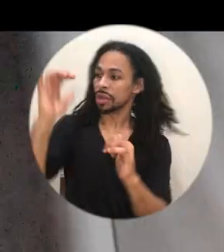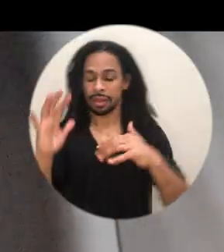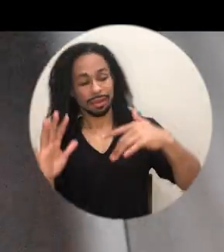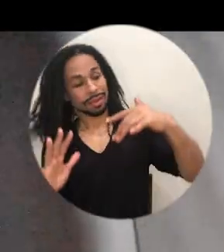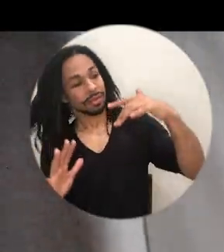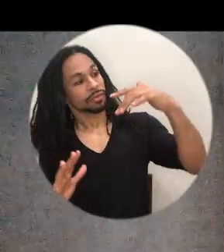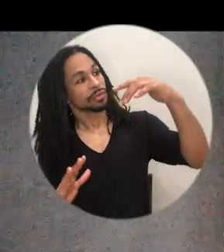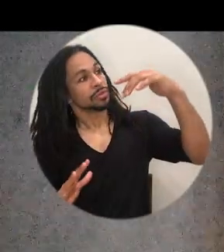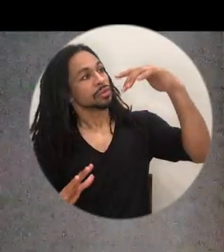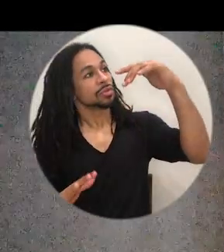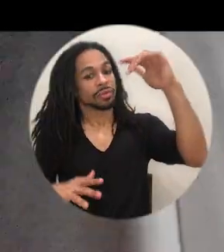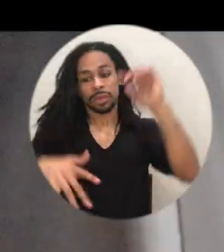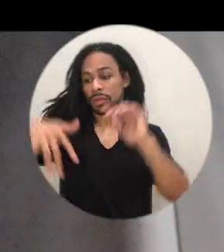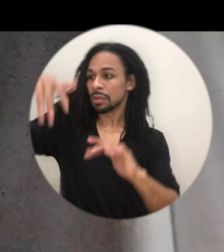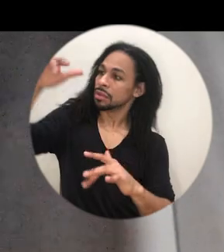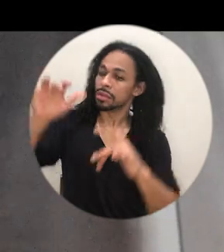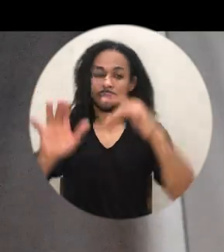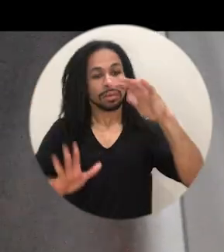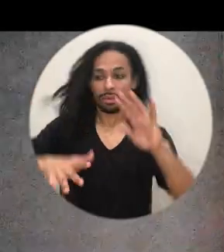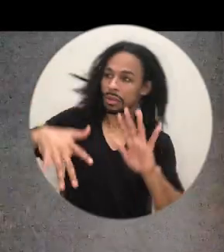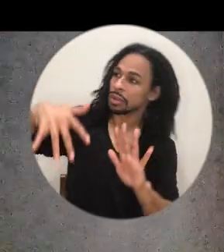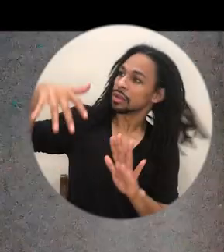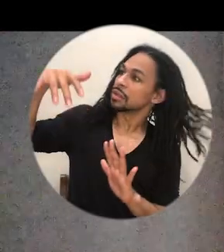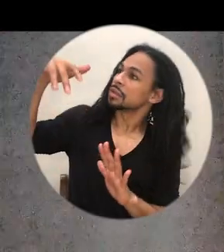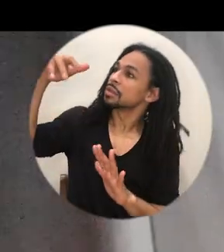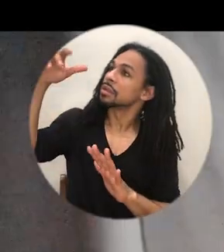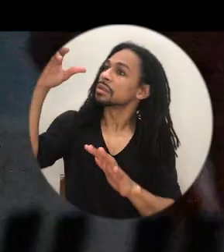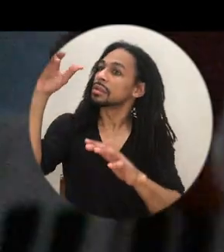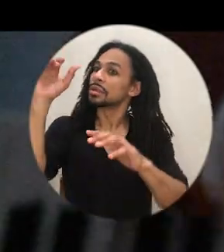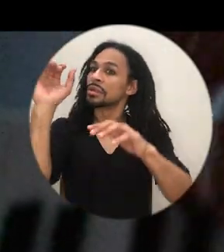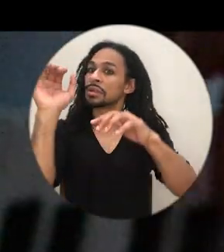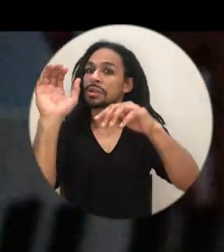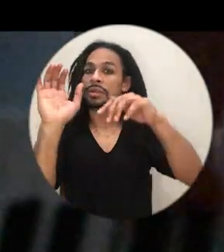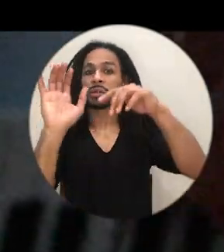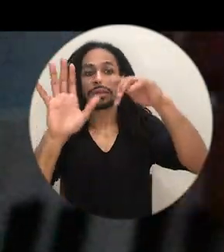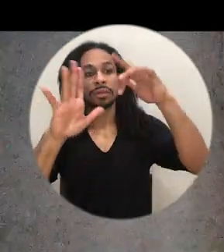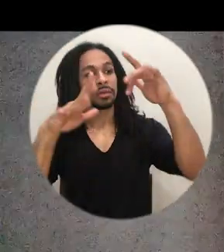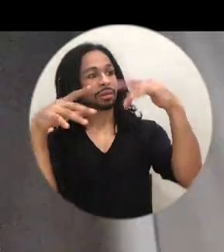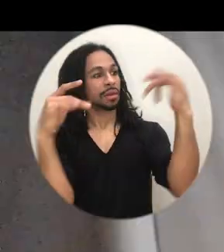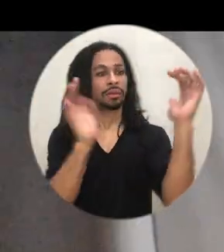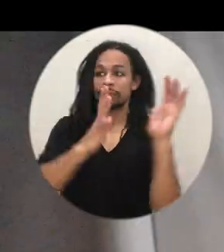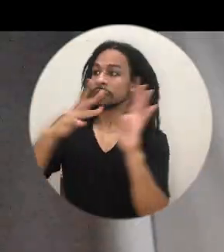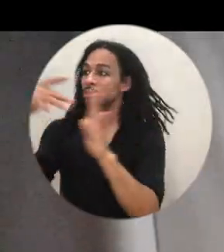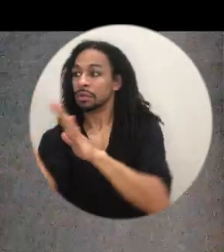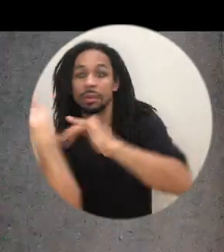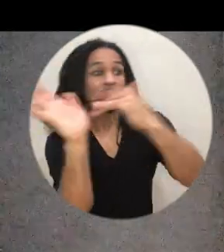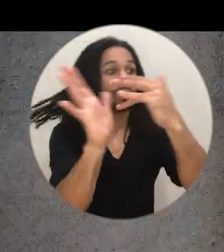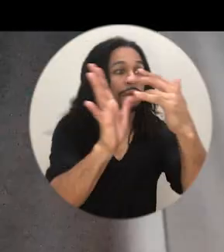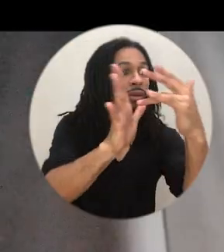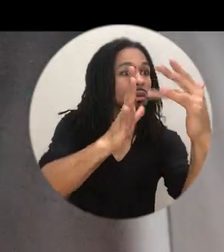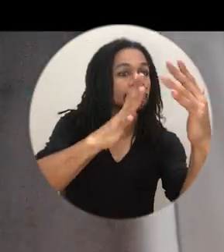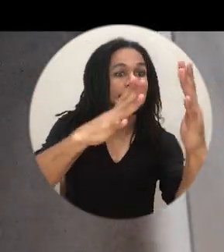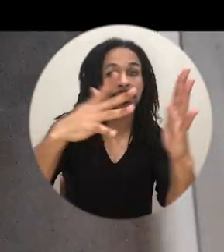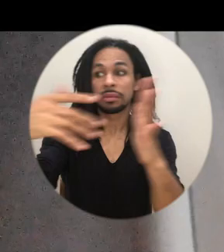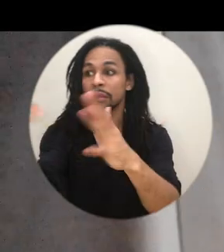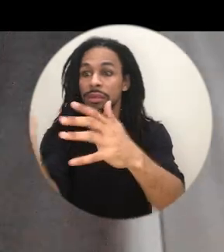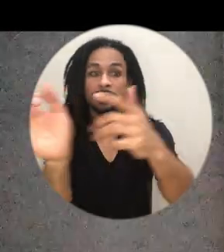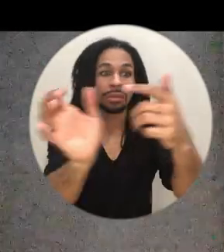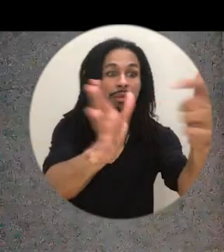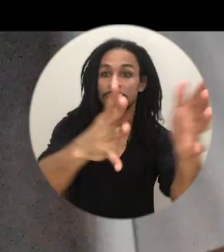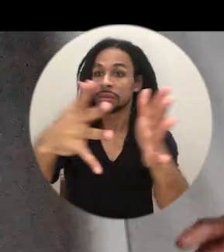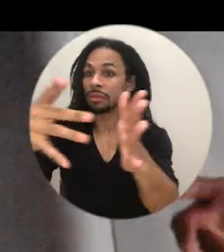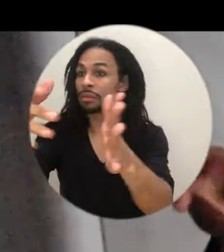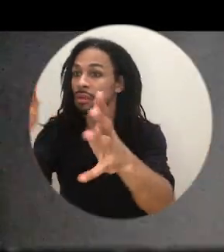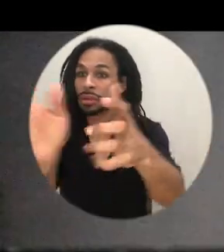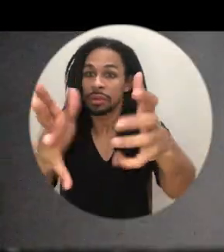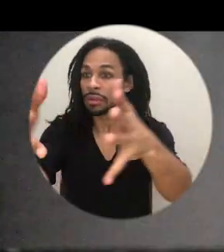as do mine. And I still move slowly around her, try to make her remember everything. I could be a